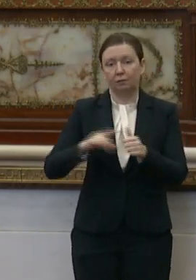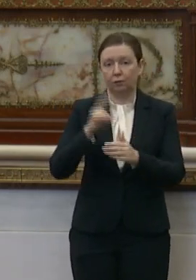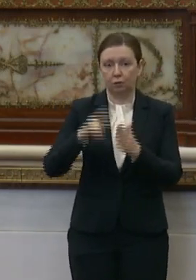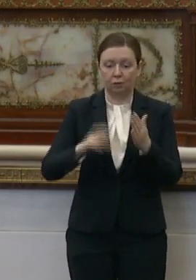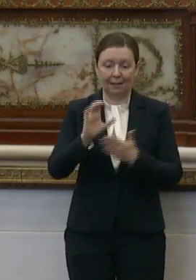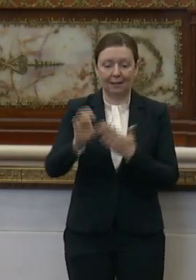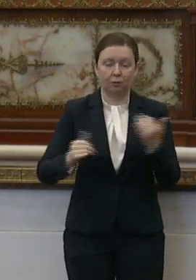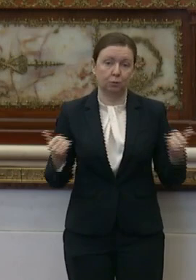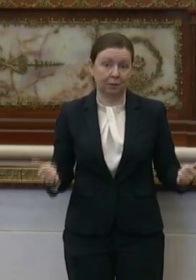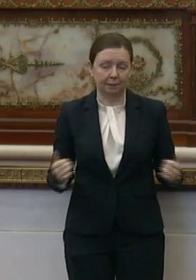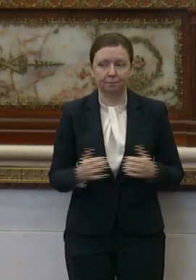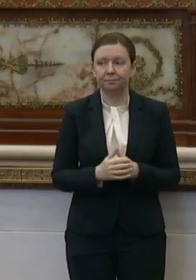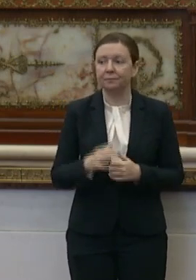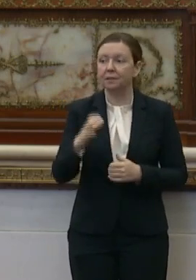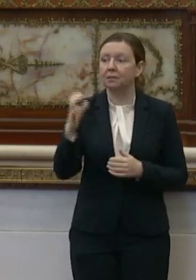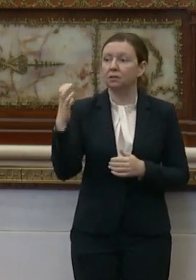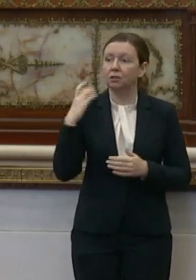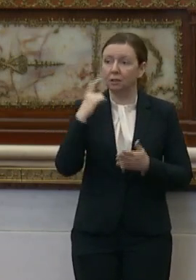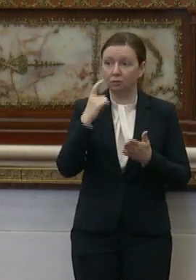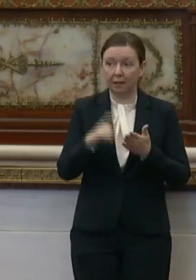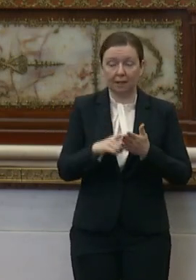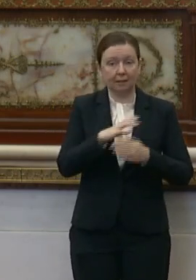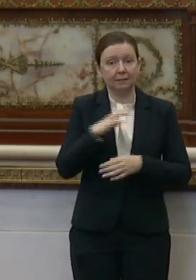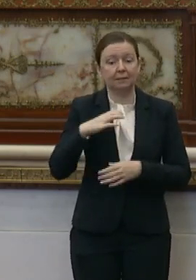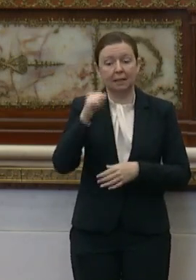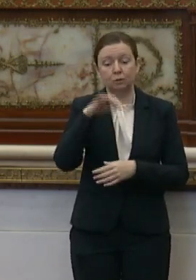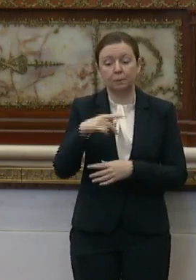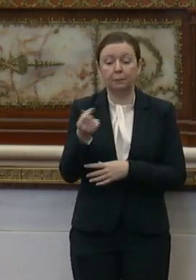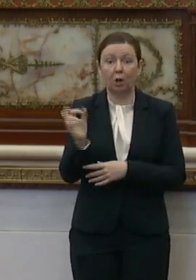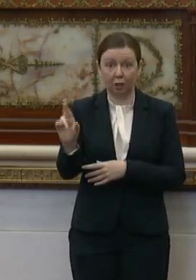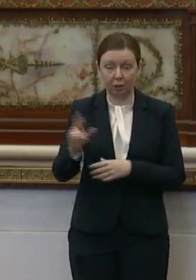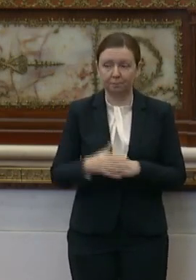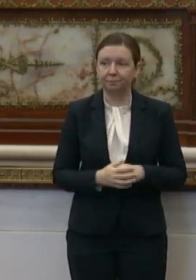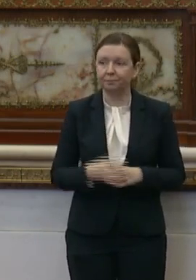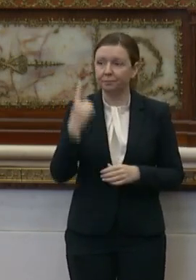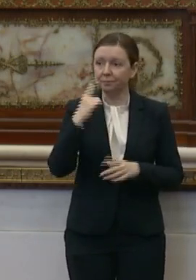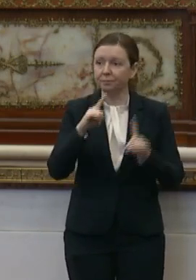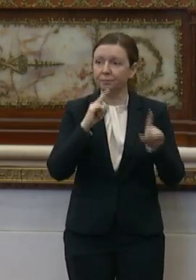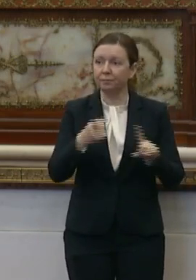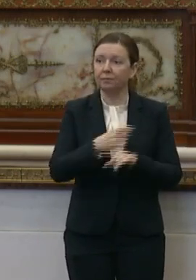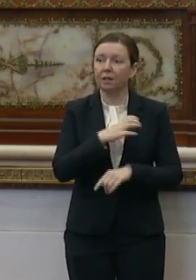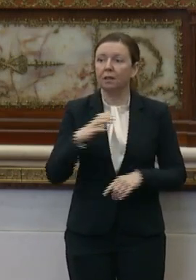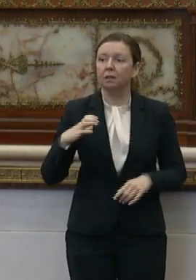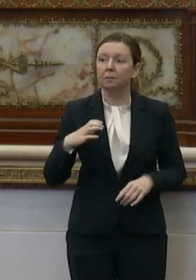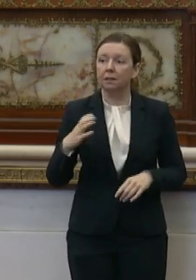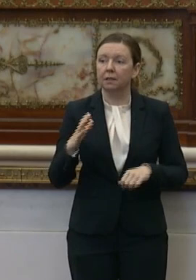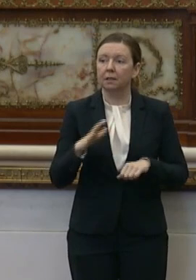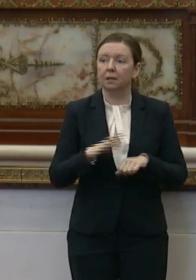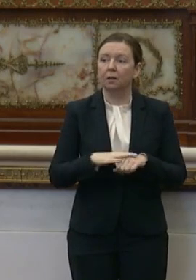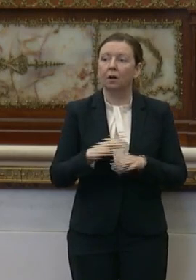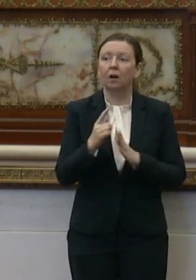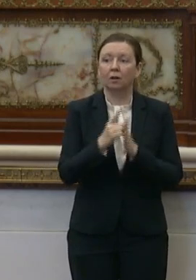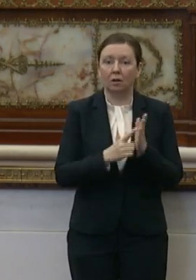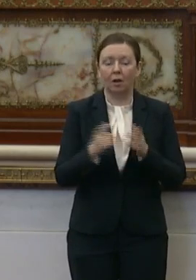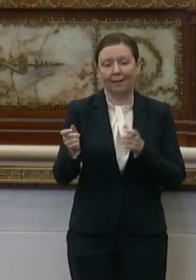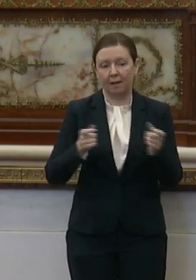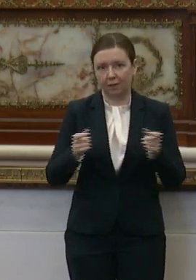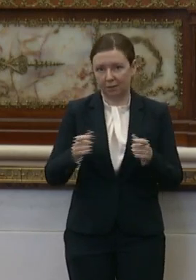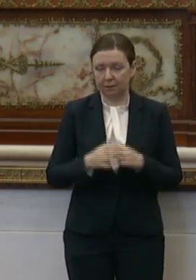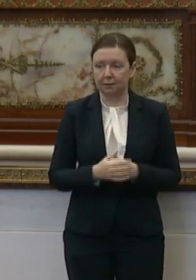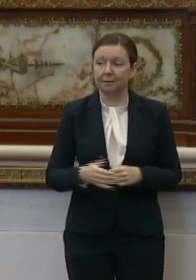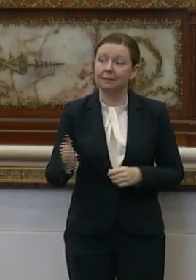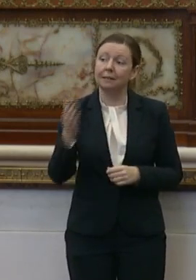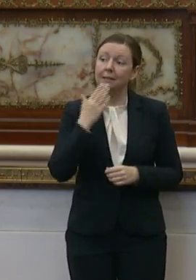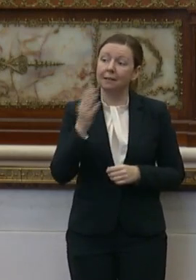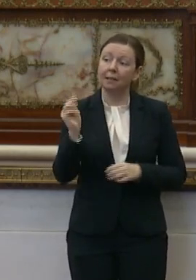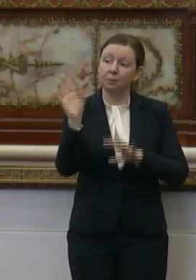reading calendar today. Chair now recognizes Councilwoman Parker for a report from the Committee on Law and Government. Thank